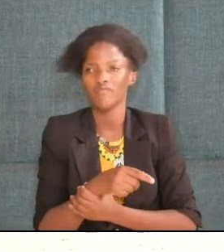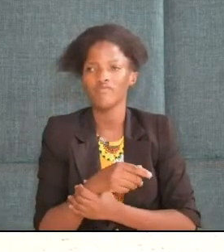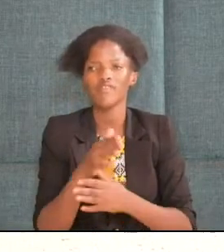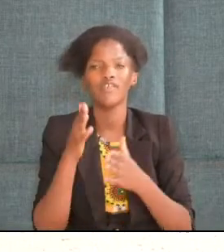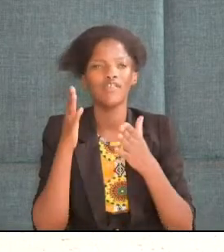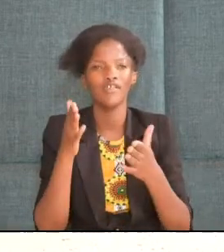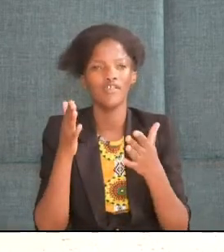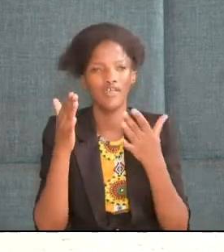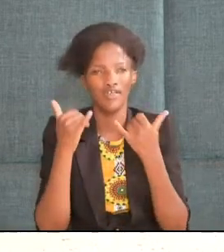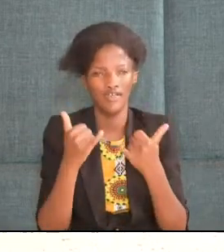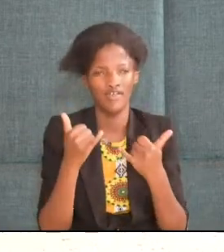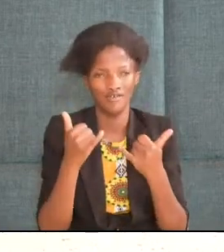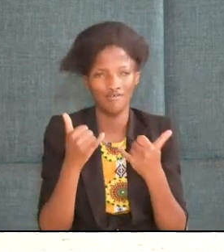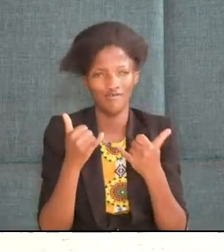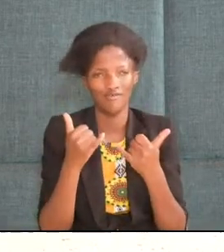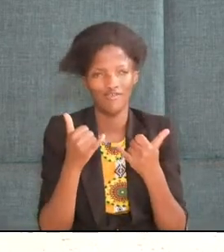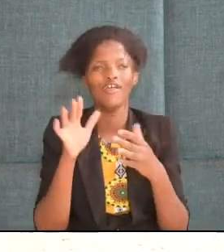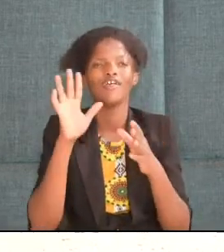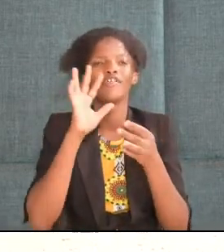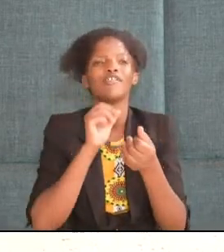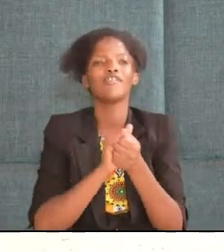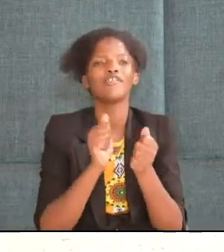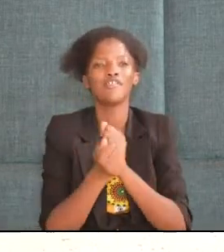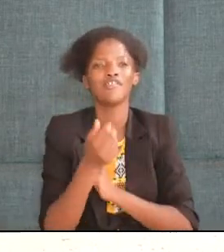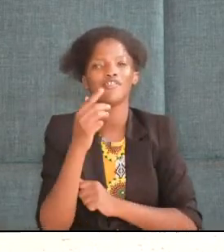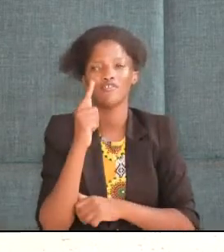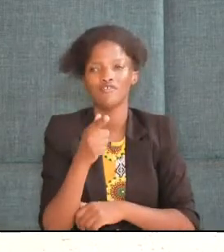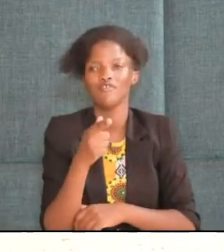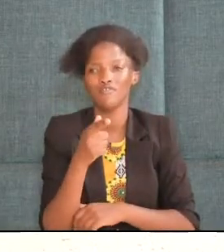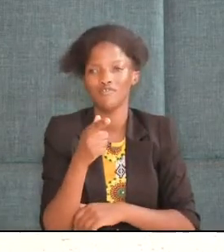Here, let me upgrade you.